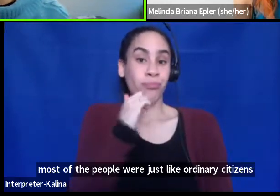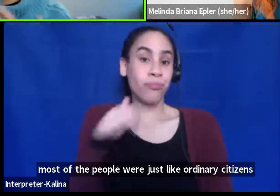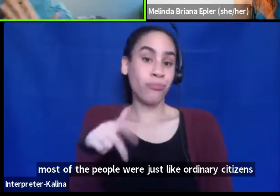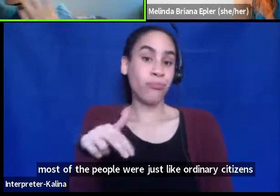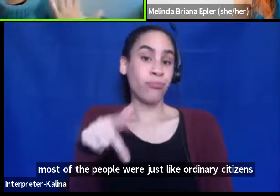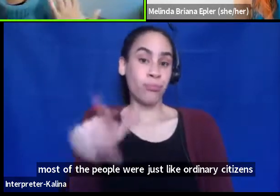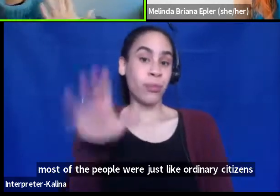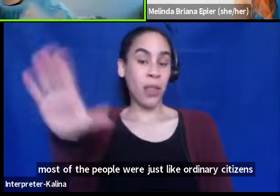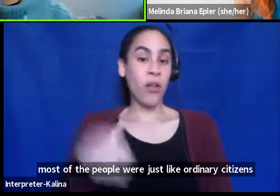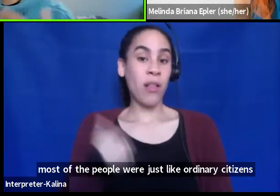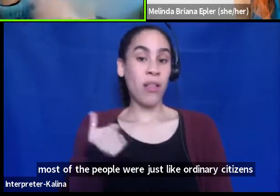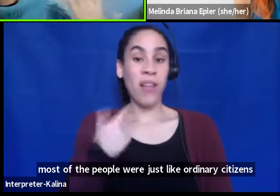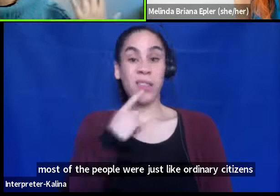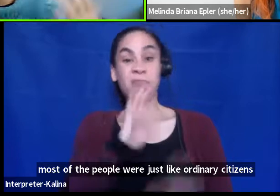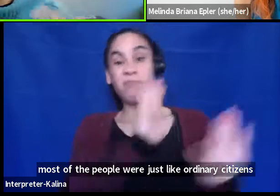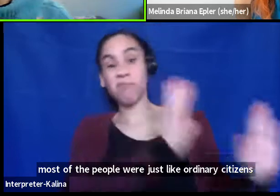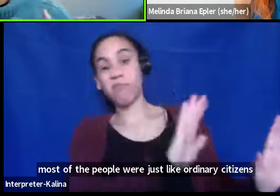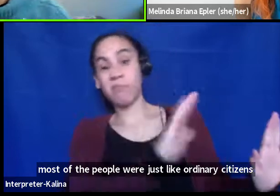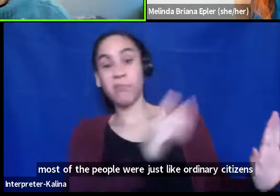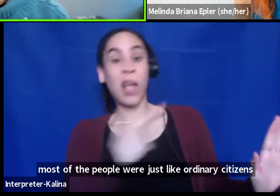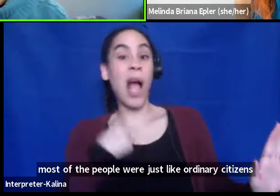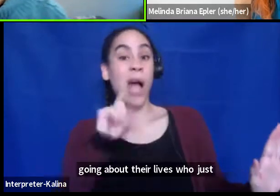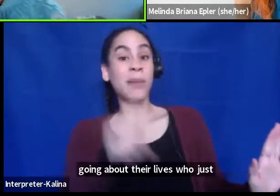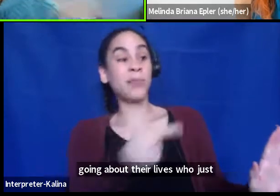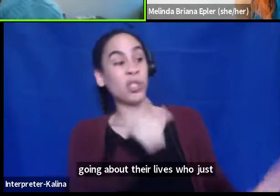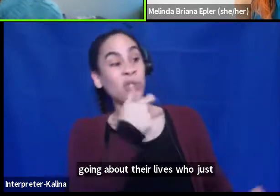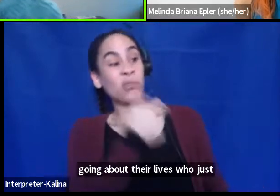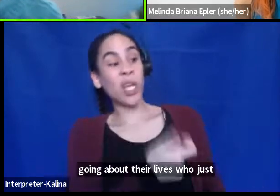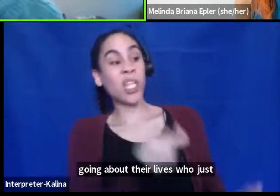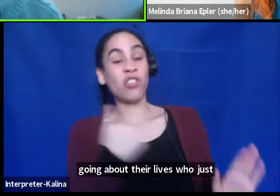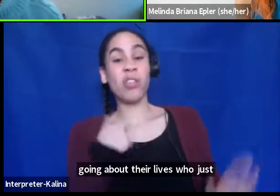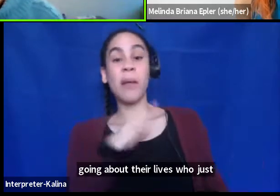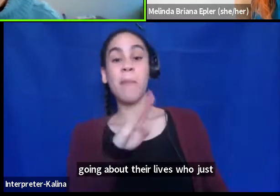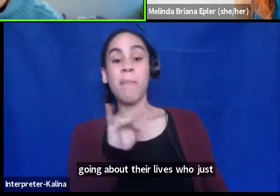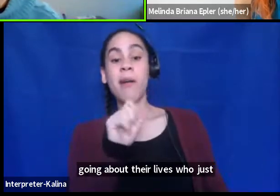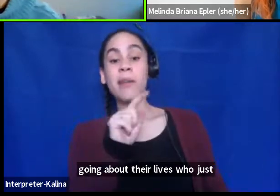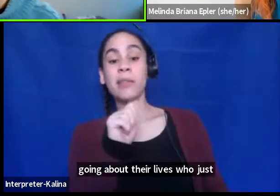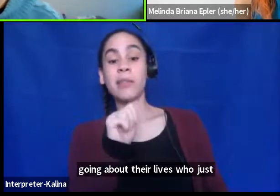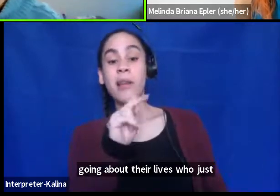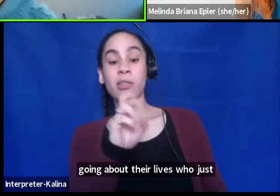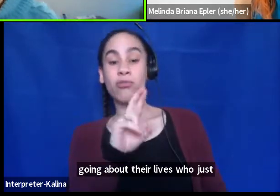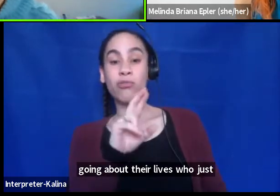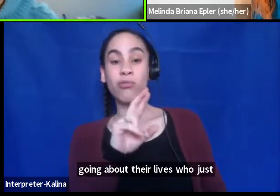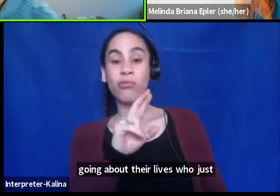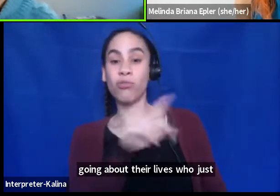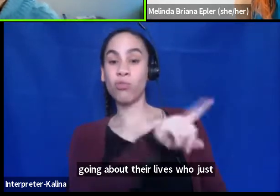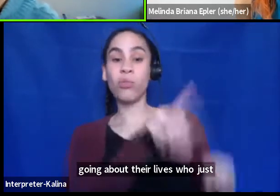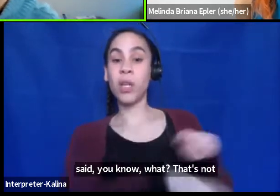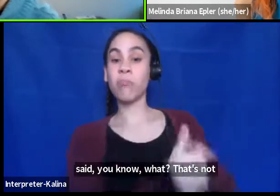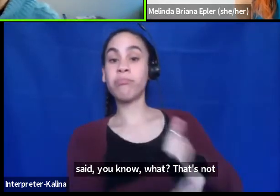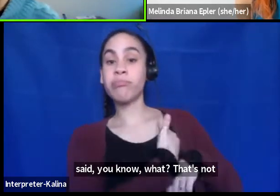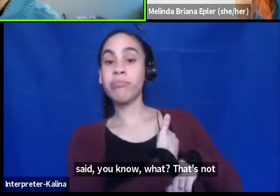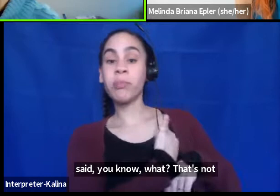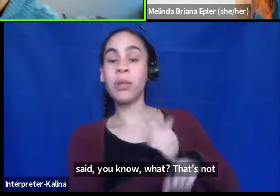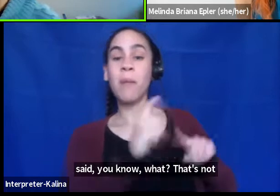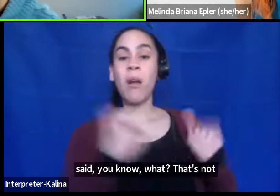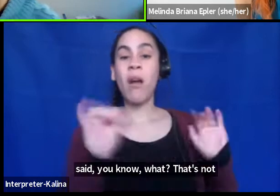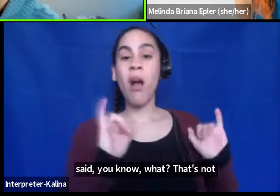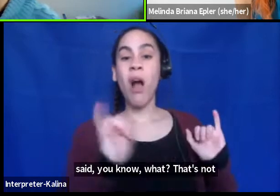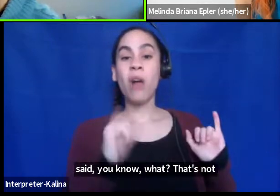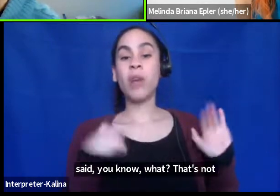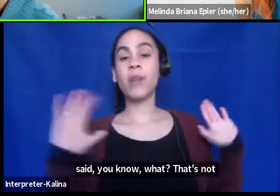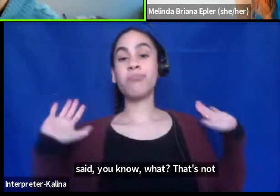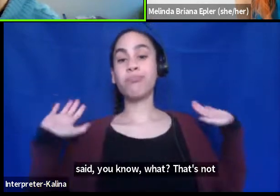what, like that's not my thing. I'm a bystander. I'm not culpable, but I'm also not going to do anything. I'm also not going to